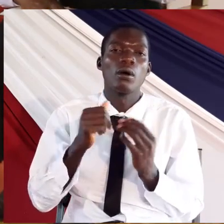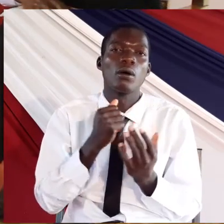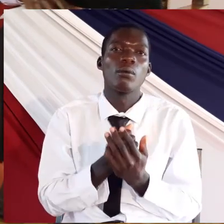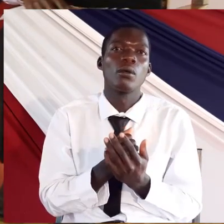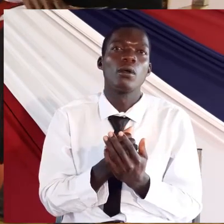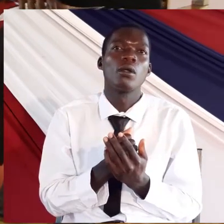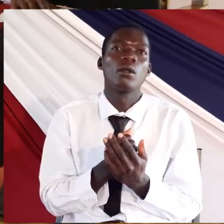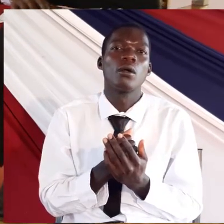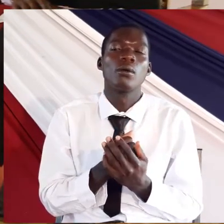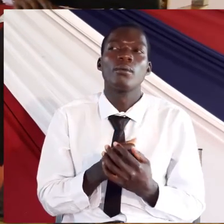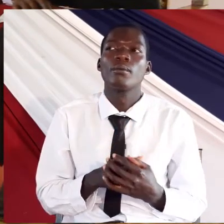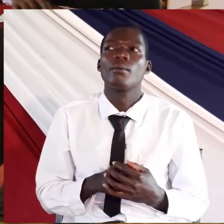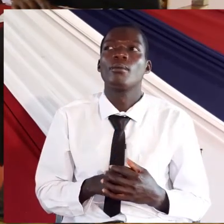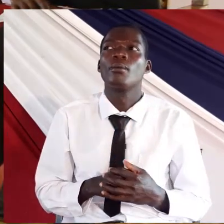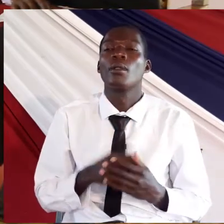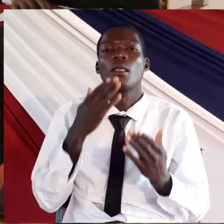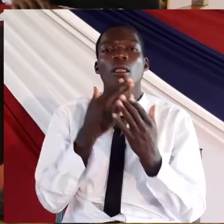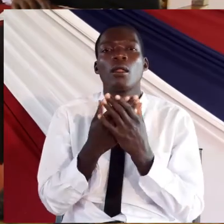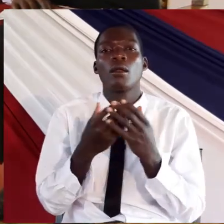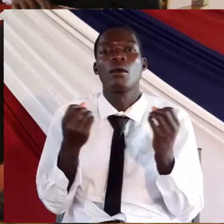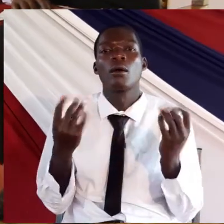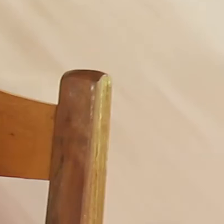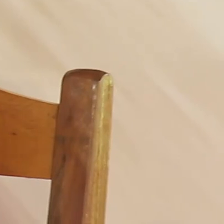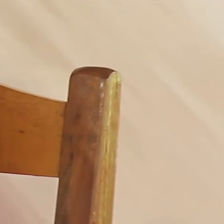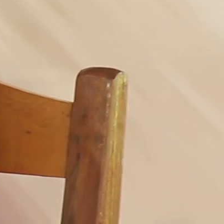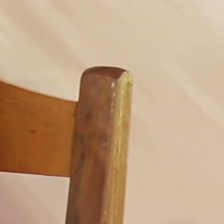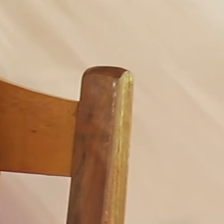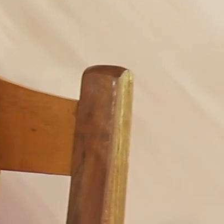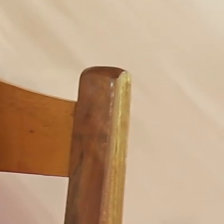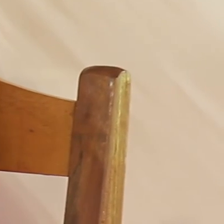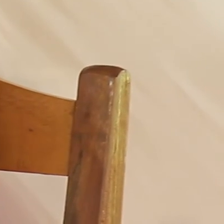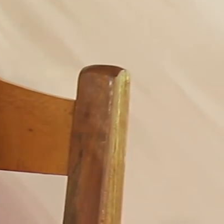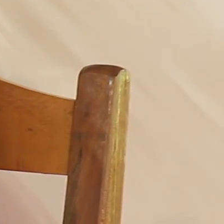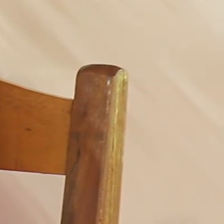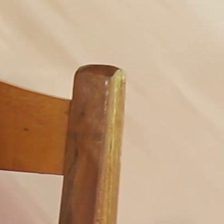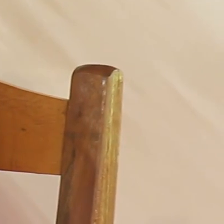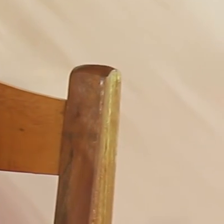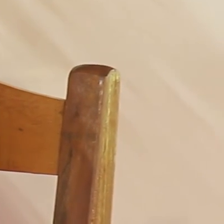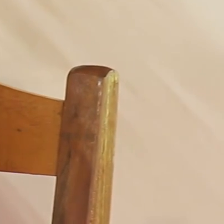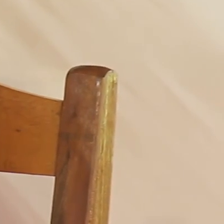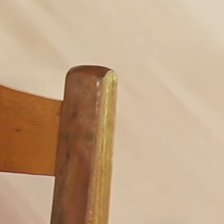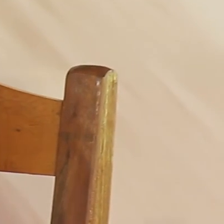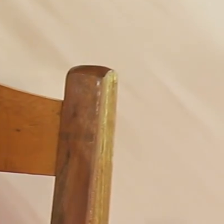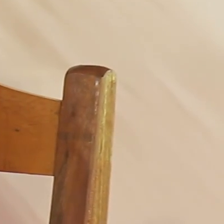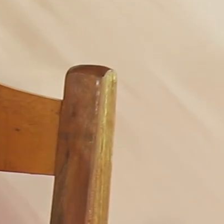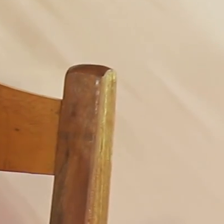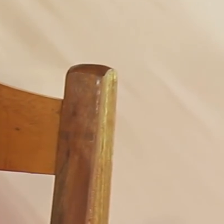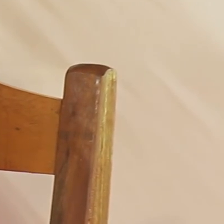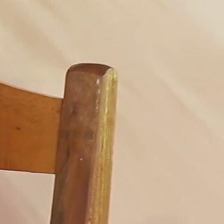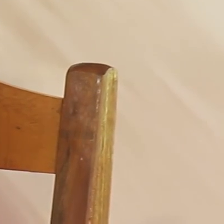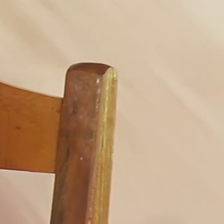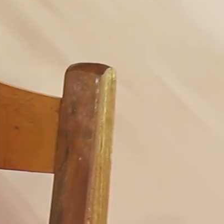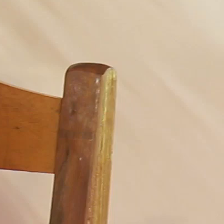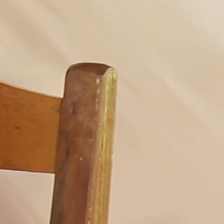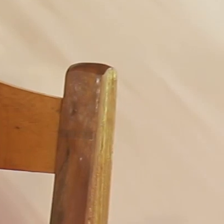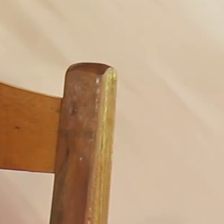Amen. Thank you, dear viewer, for being patient and for taking your time to study with us.